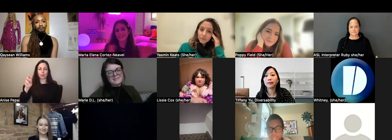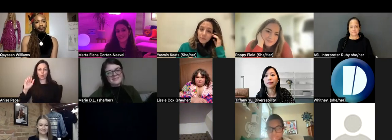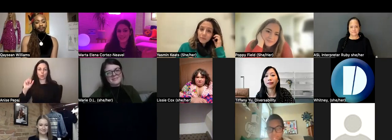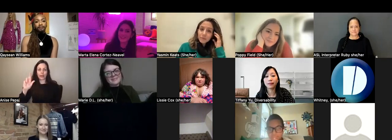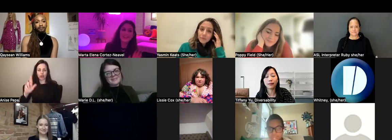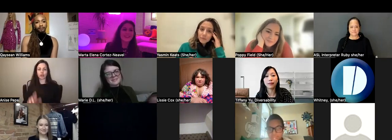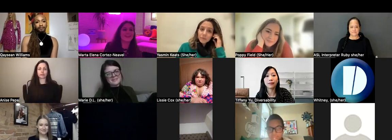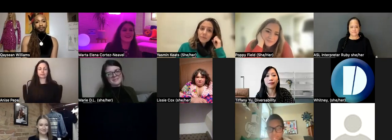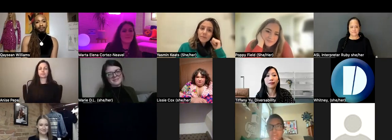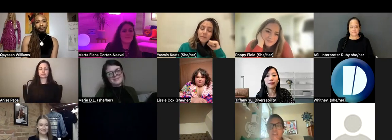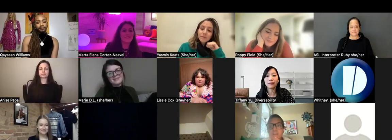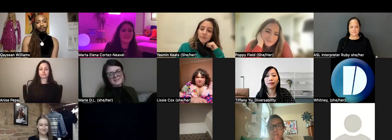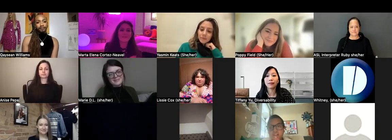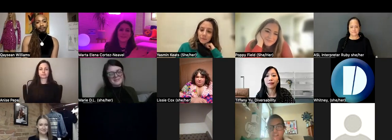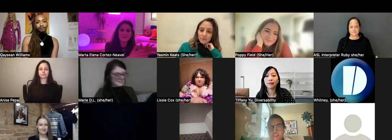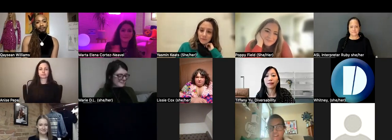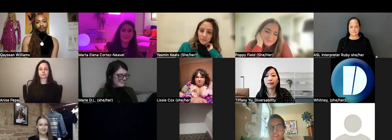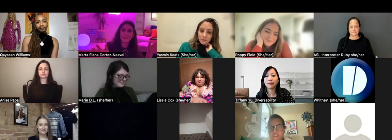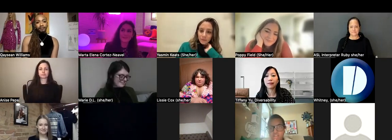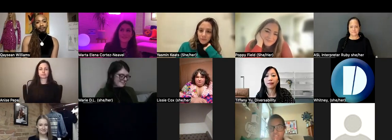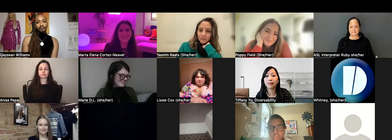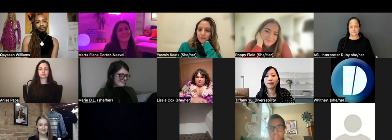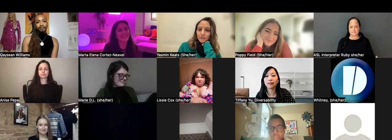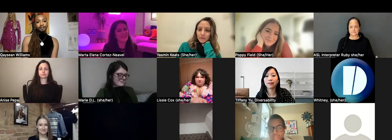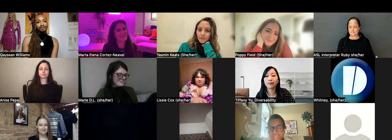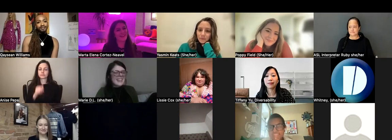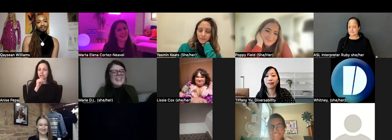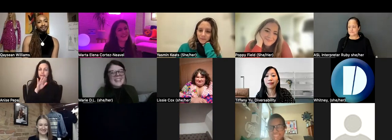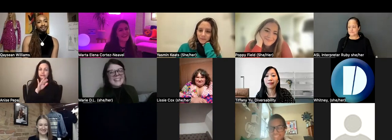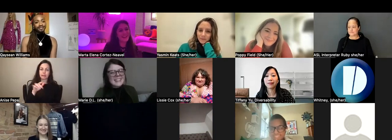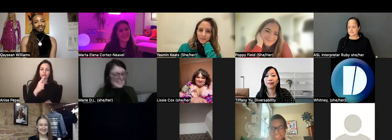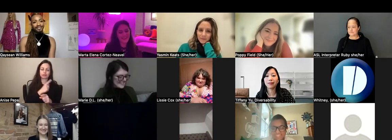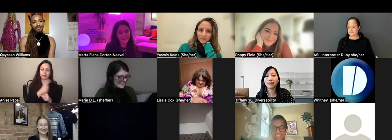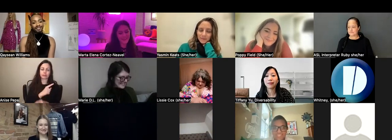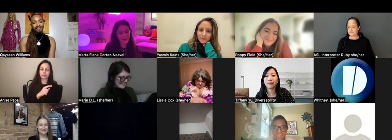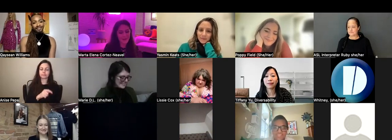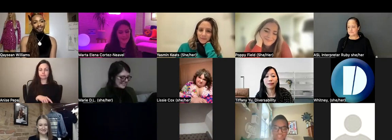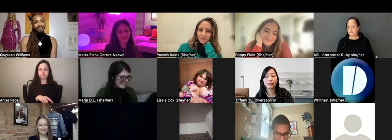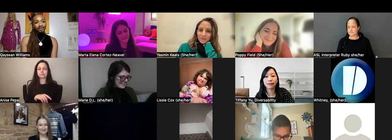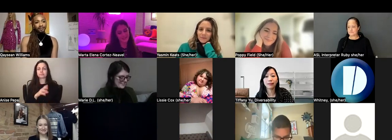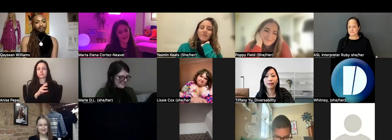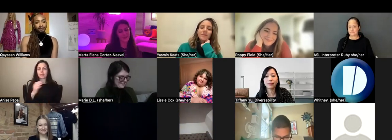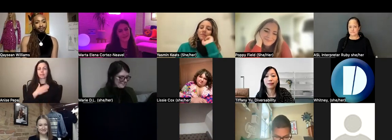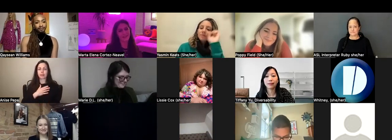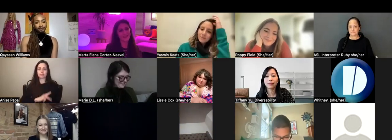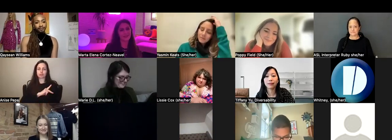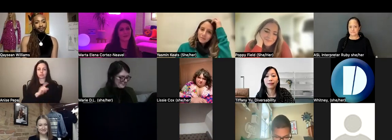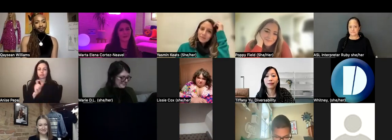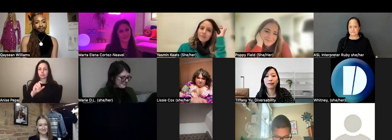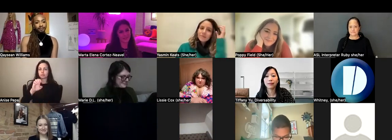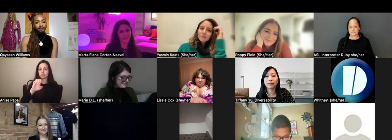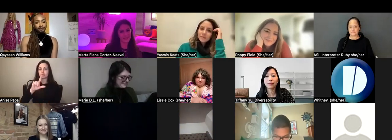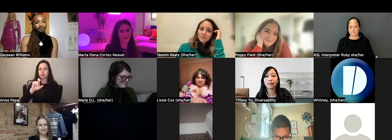like t-shirt, instead of the correct way with a Y. And then my personal Instagram is Elena